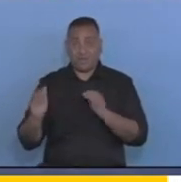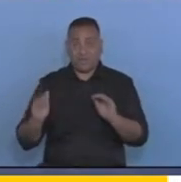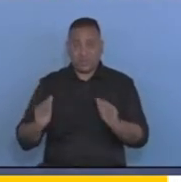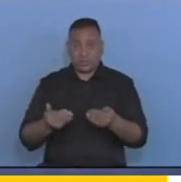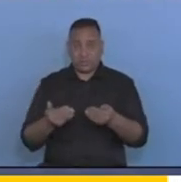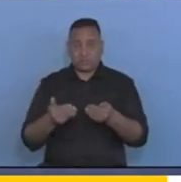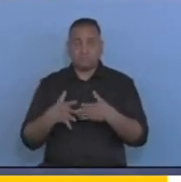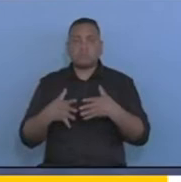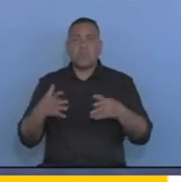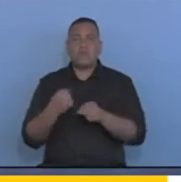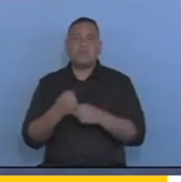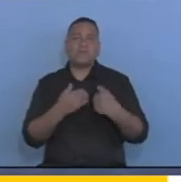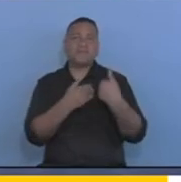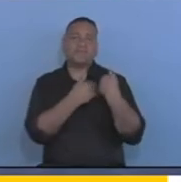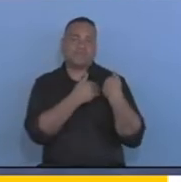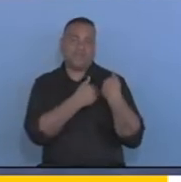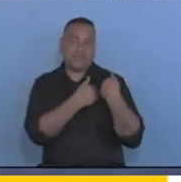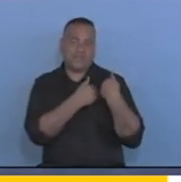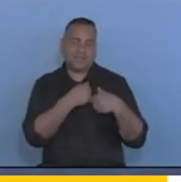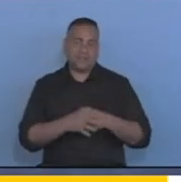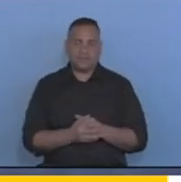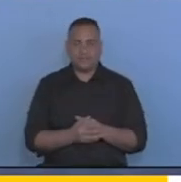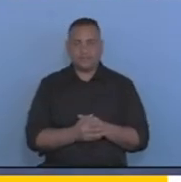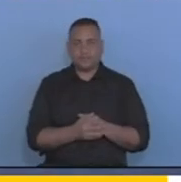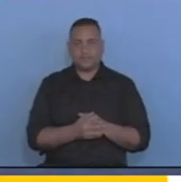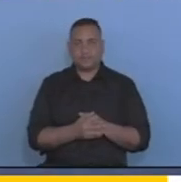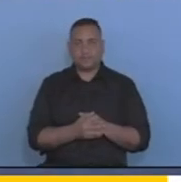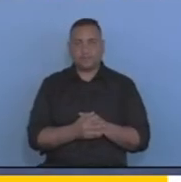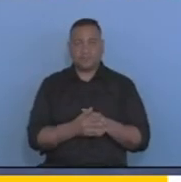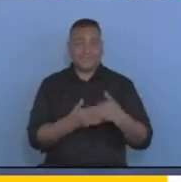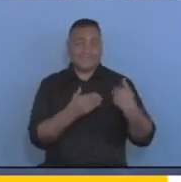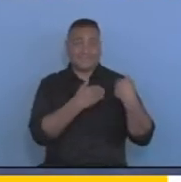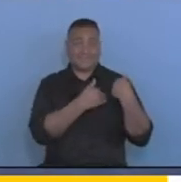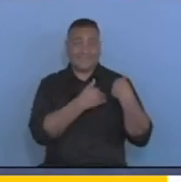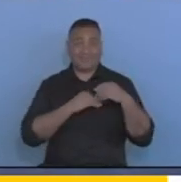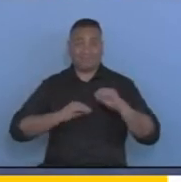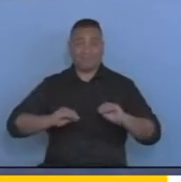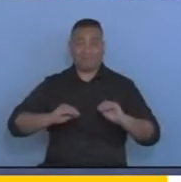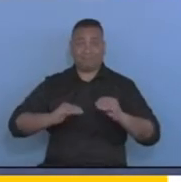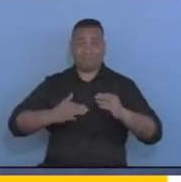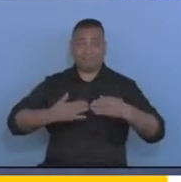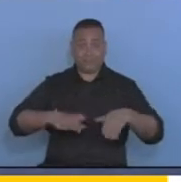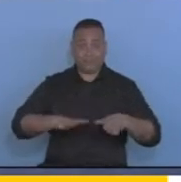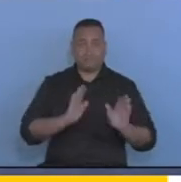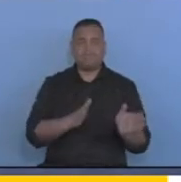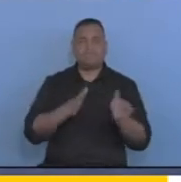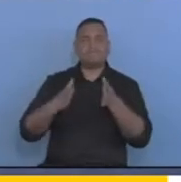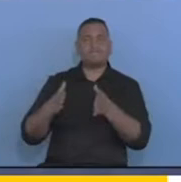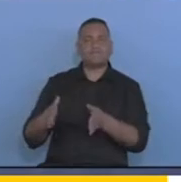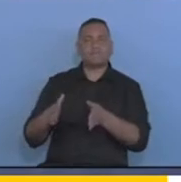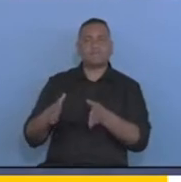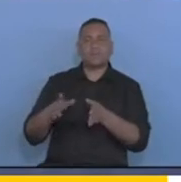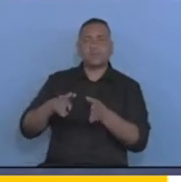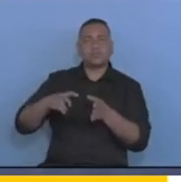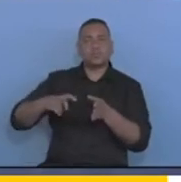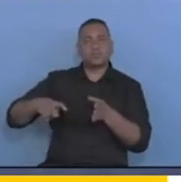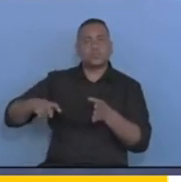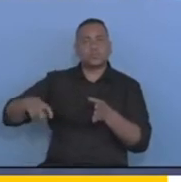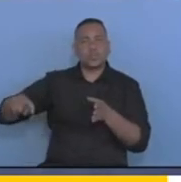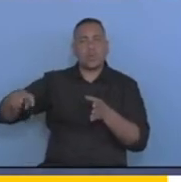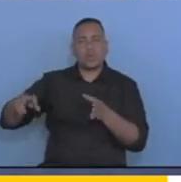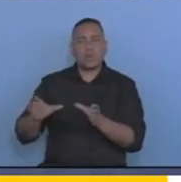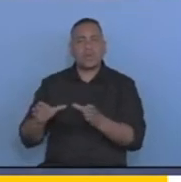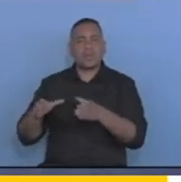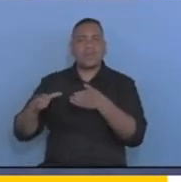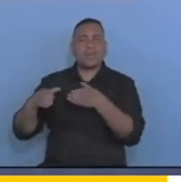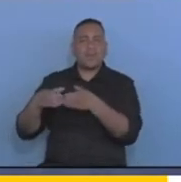right. And after the safety, we will take them through the tour again in the classroom or the workshop where they're going